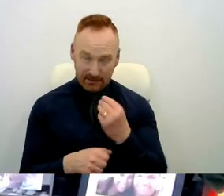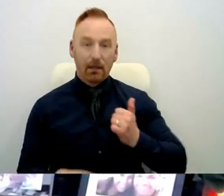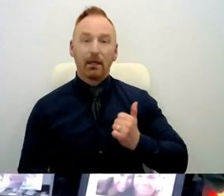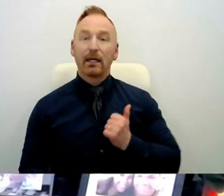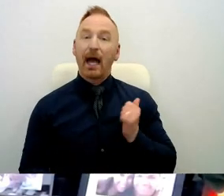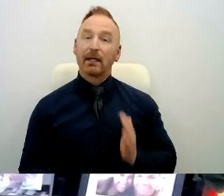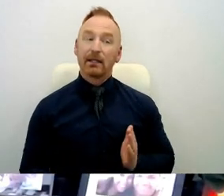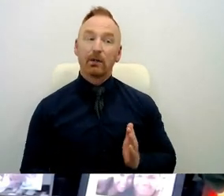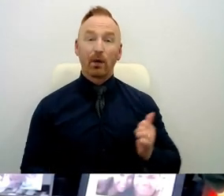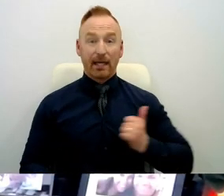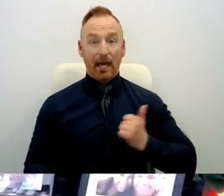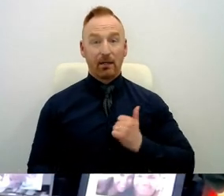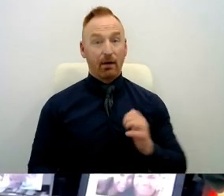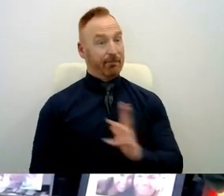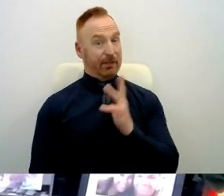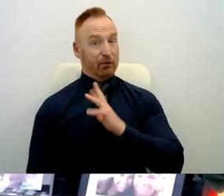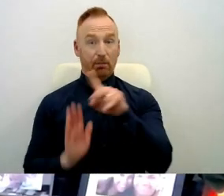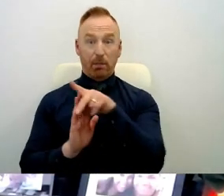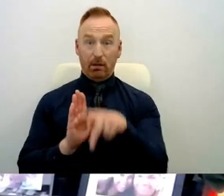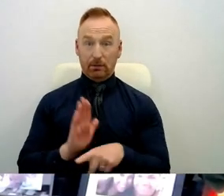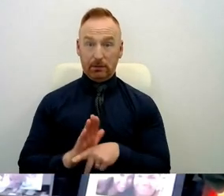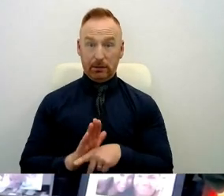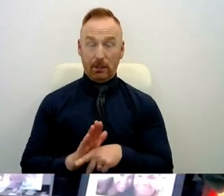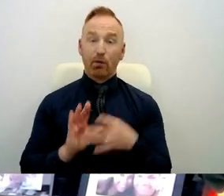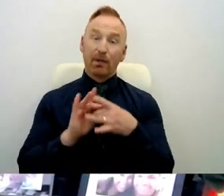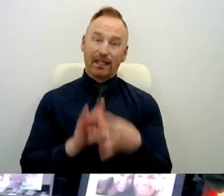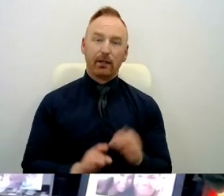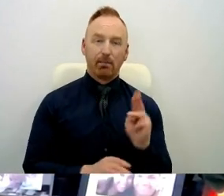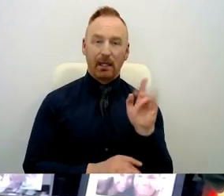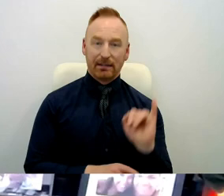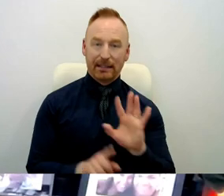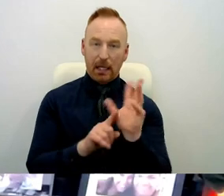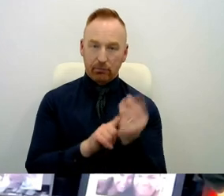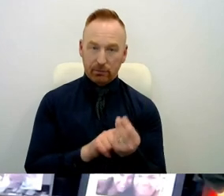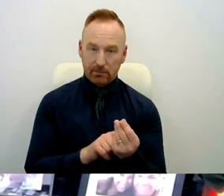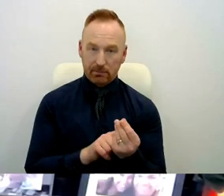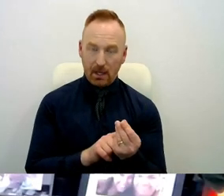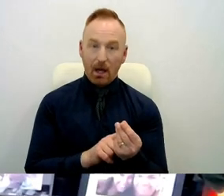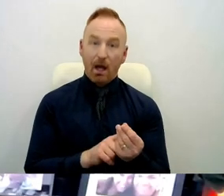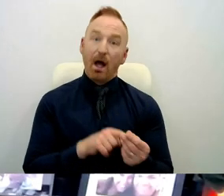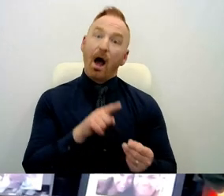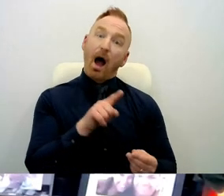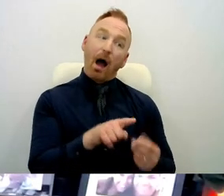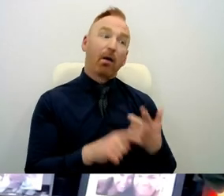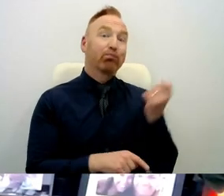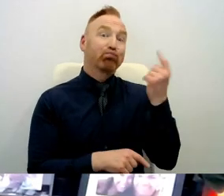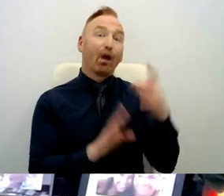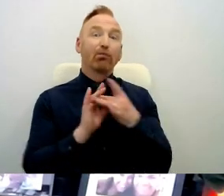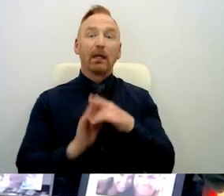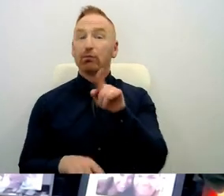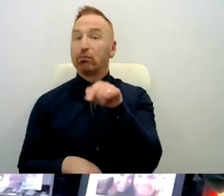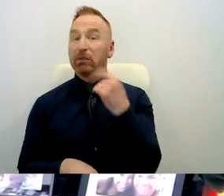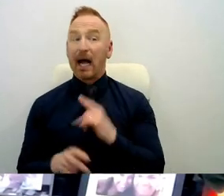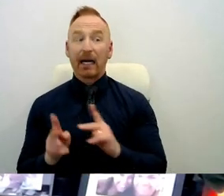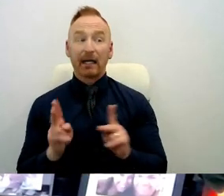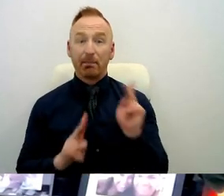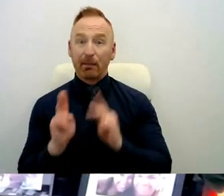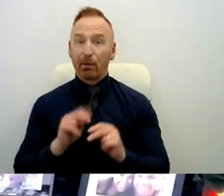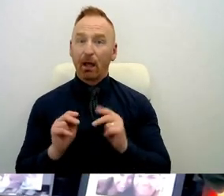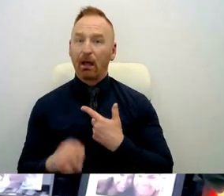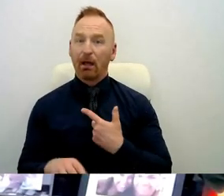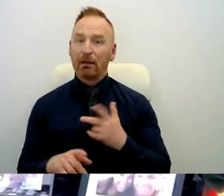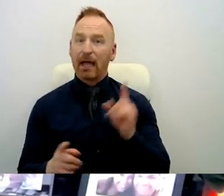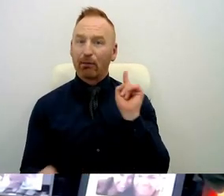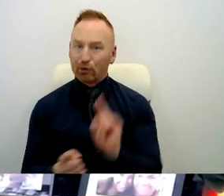reinforced by Canada's official policy of multiculturalism, which has served to reduce our understanding of Black people